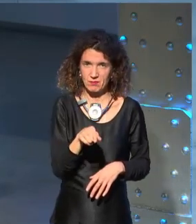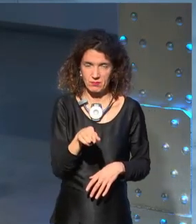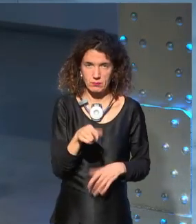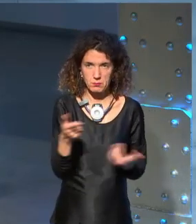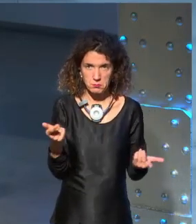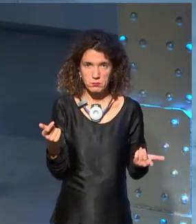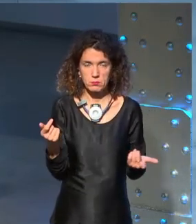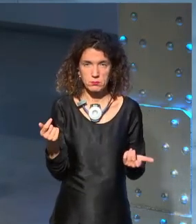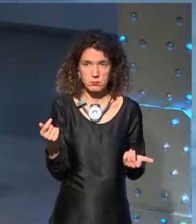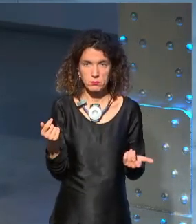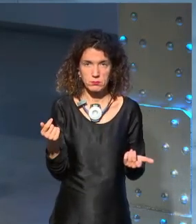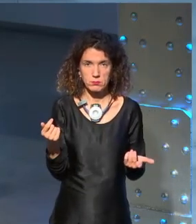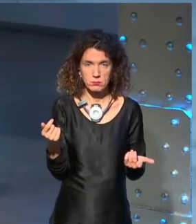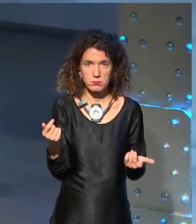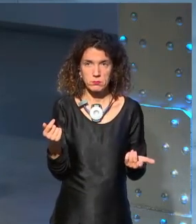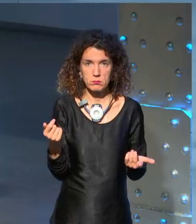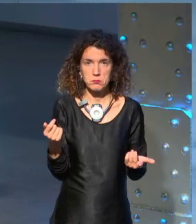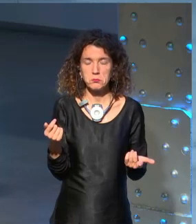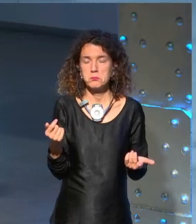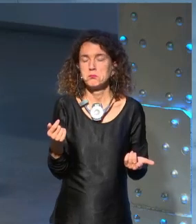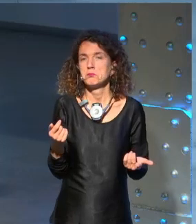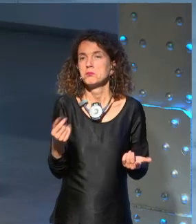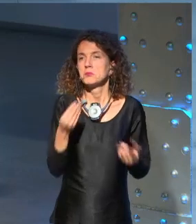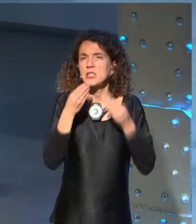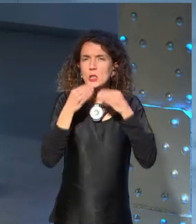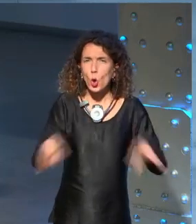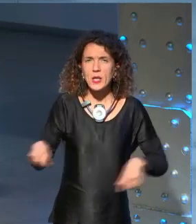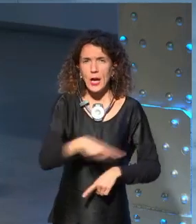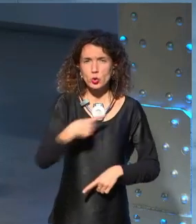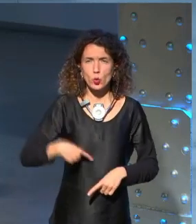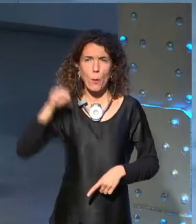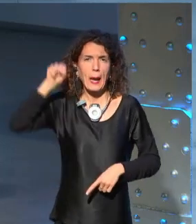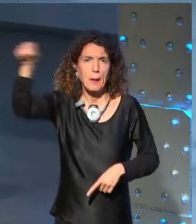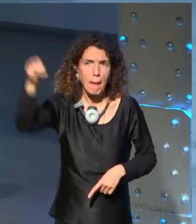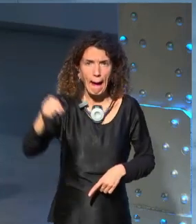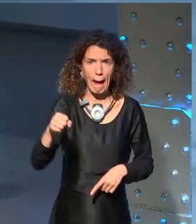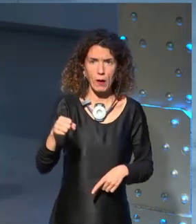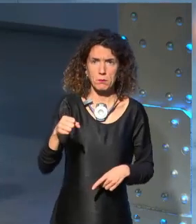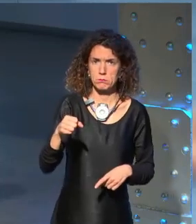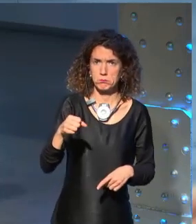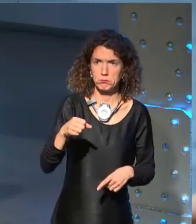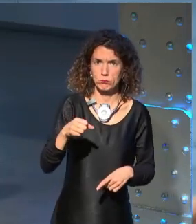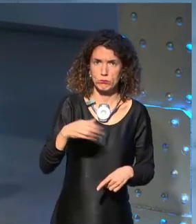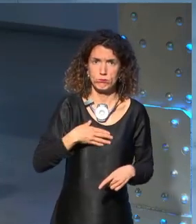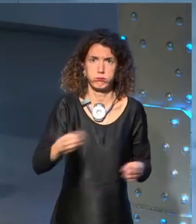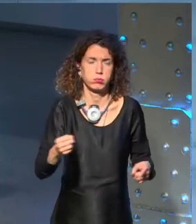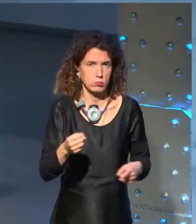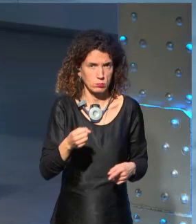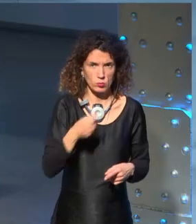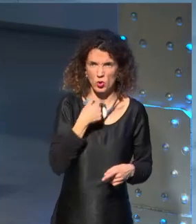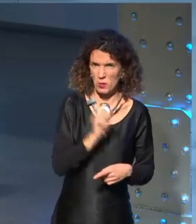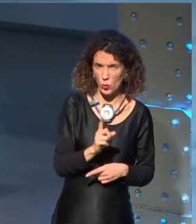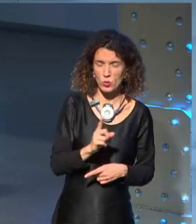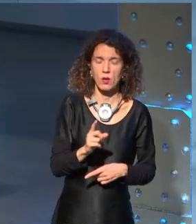I don't like Superman detective. I don't like a detective, for example, who gets shot 5 times at the end of a novel, and at the beginning of the next one he's